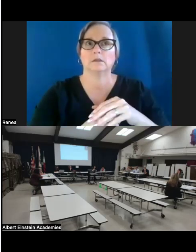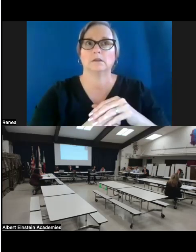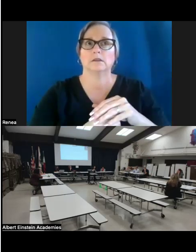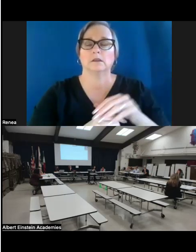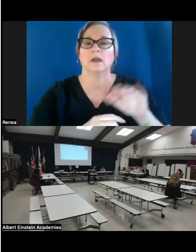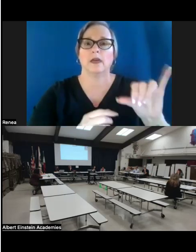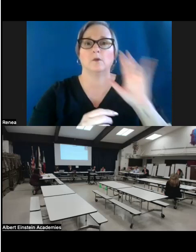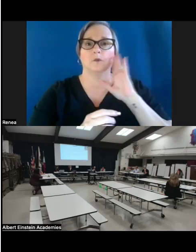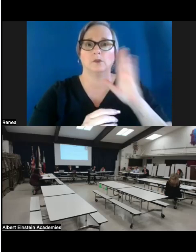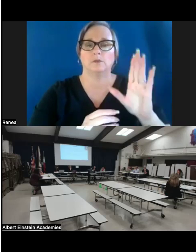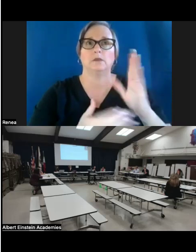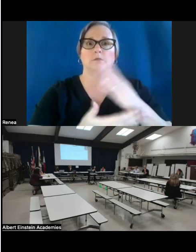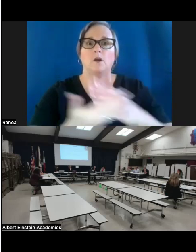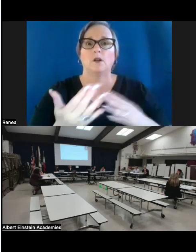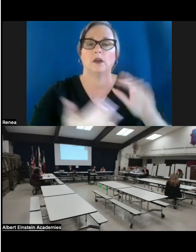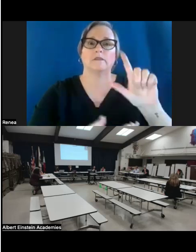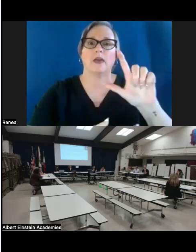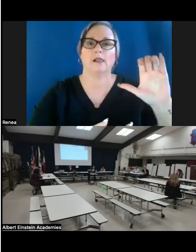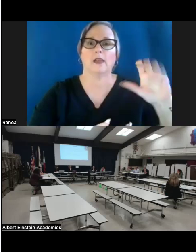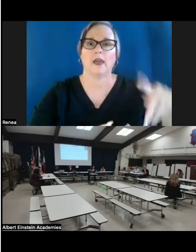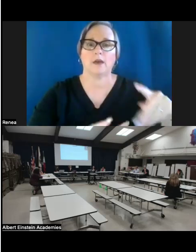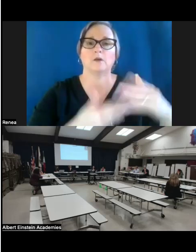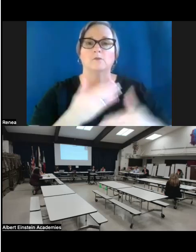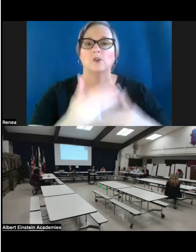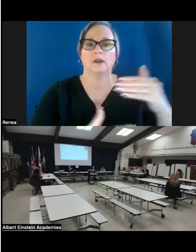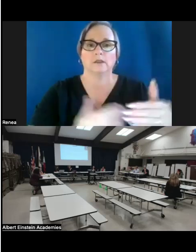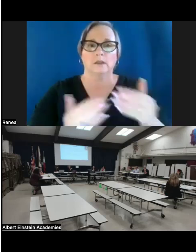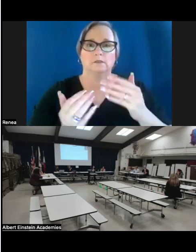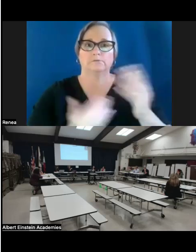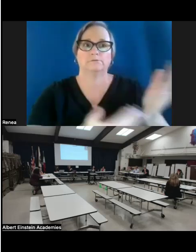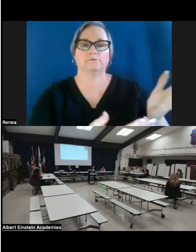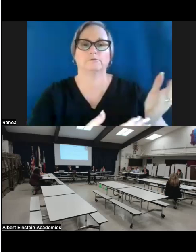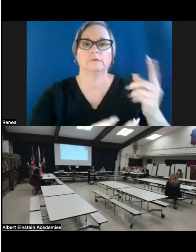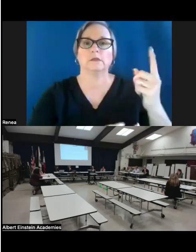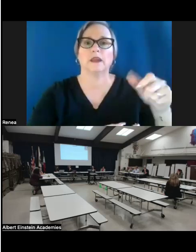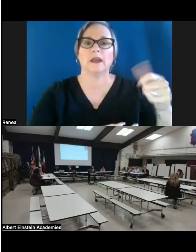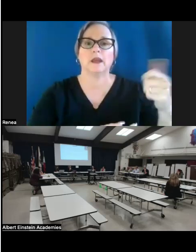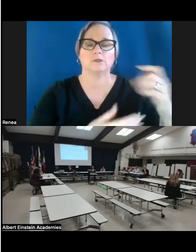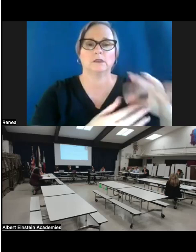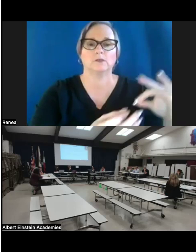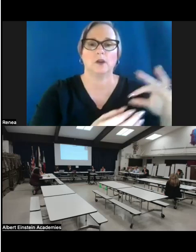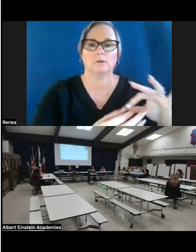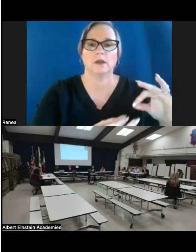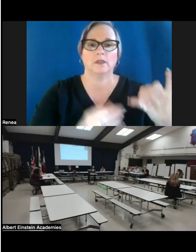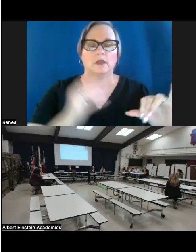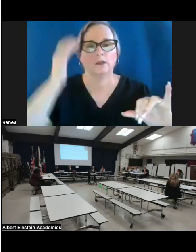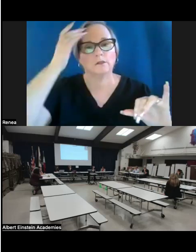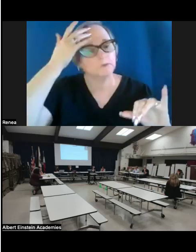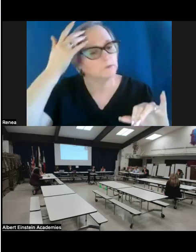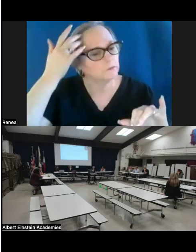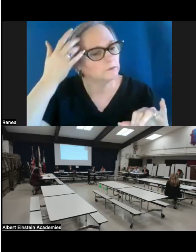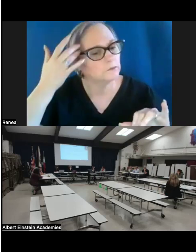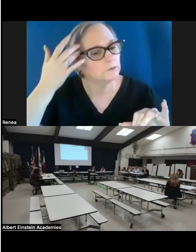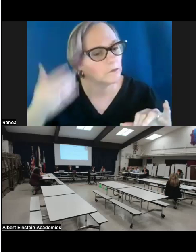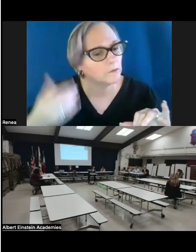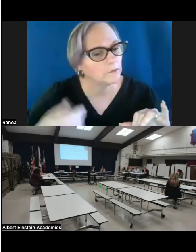about the actual contents. That's the rationale of why. To be used or not used, it's just items that we highlighted